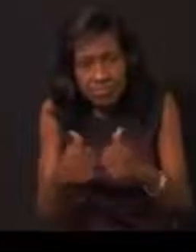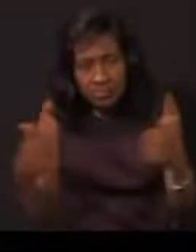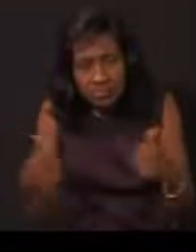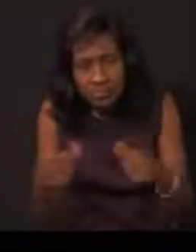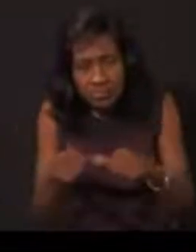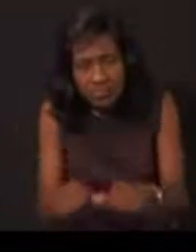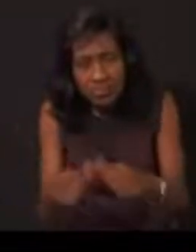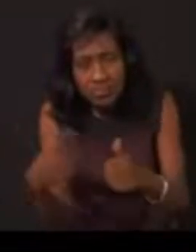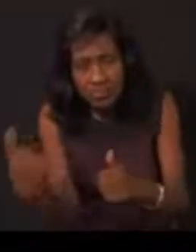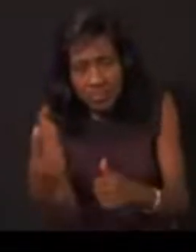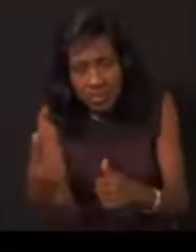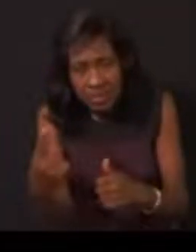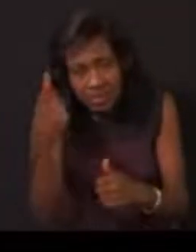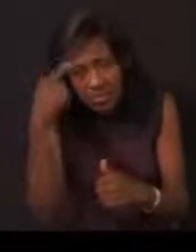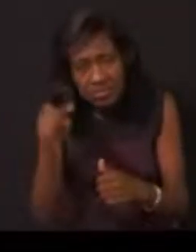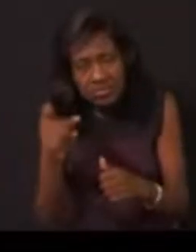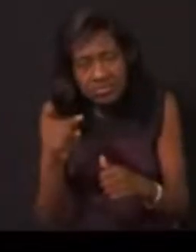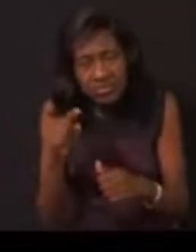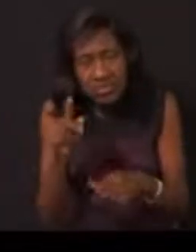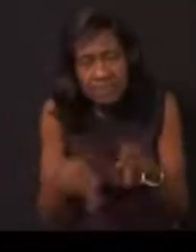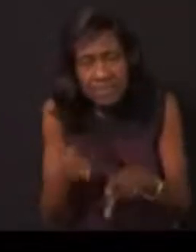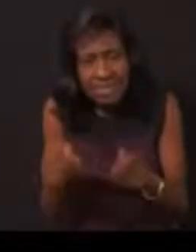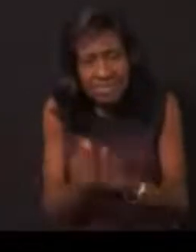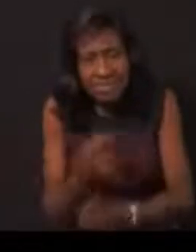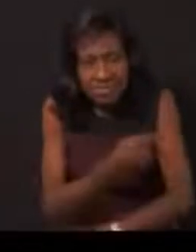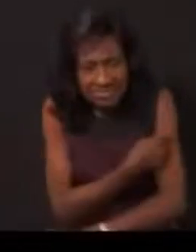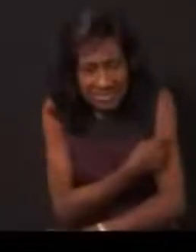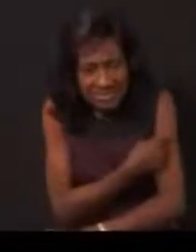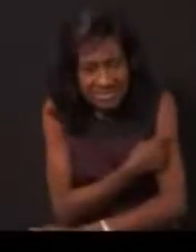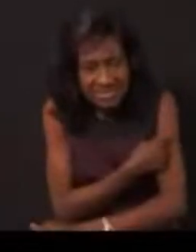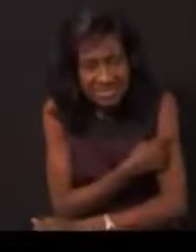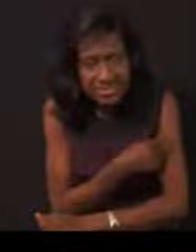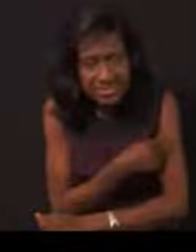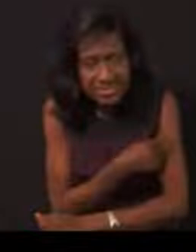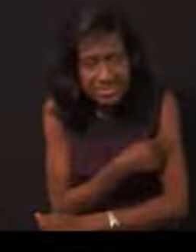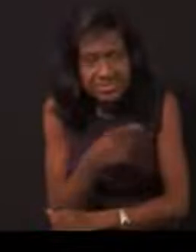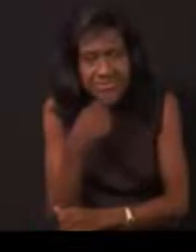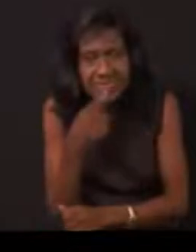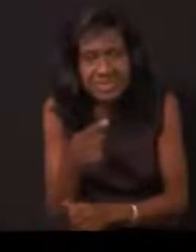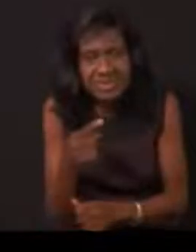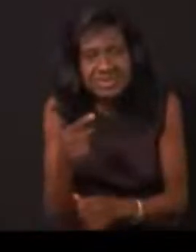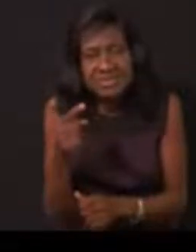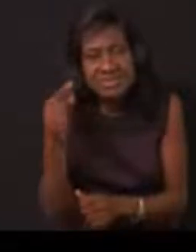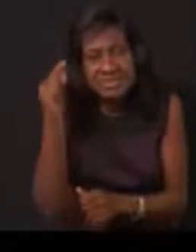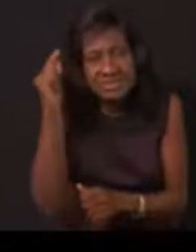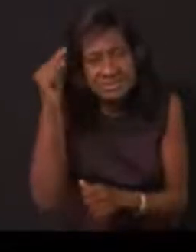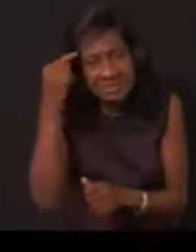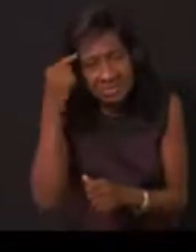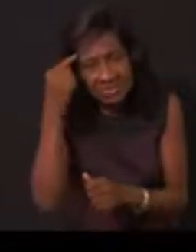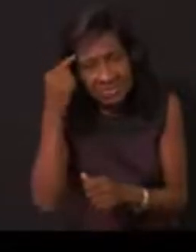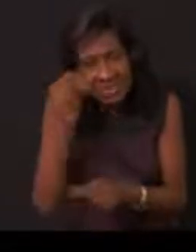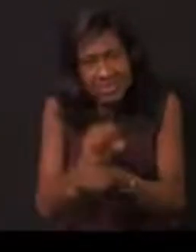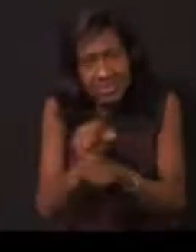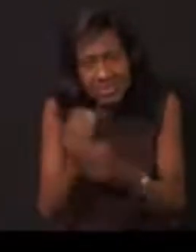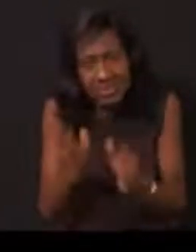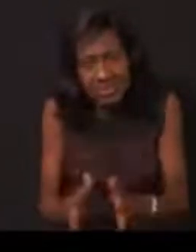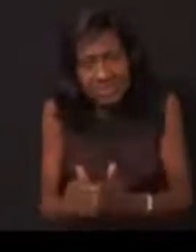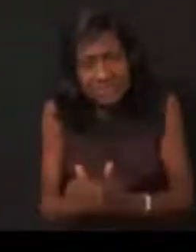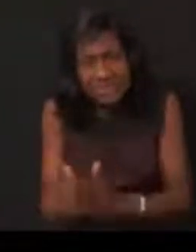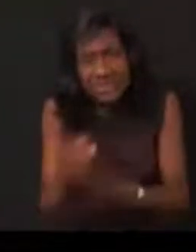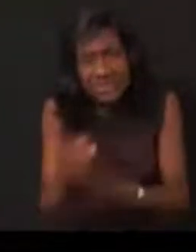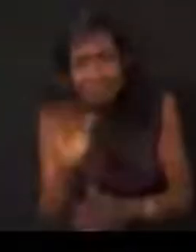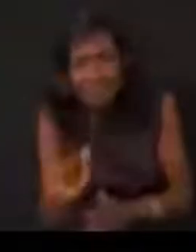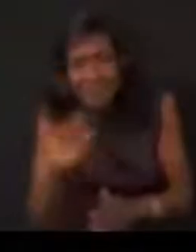next few weeks. And let me just say that the civil service, led by our Deputy Governor, is being put under a lot of pressure by this government to